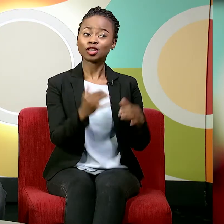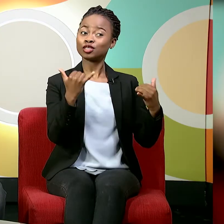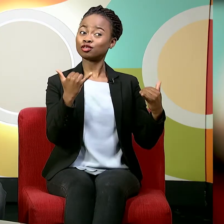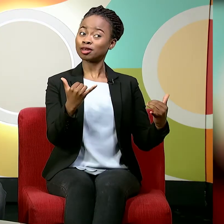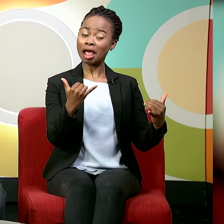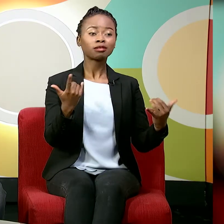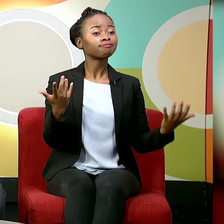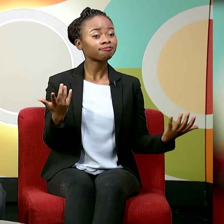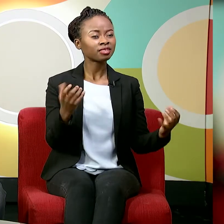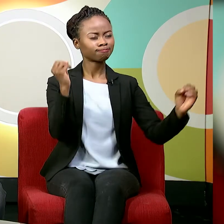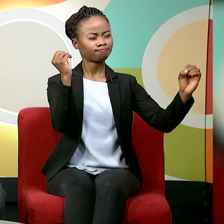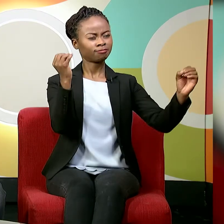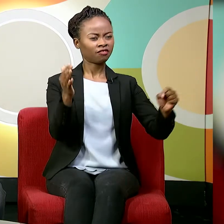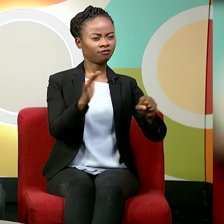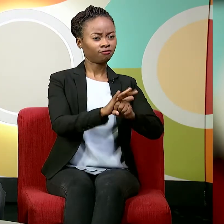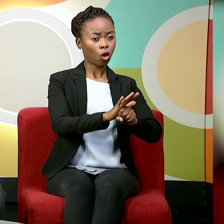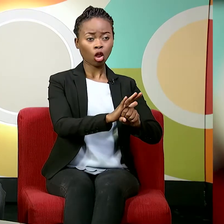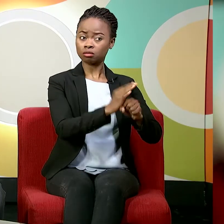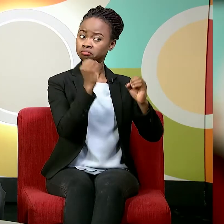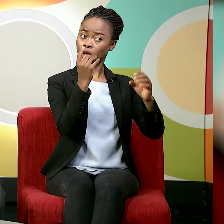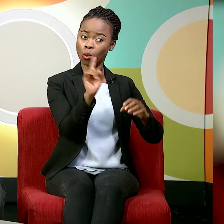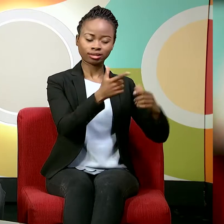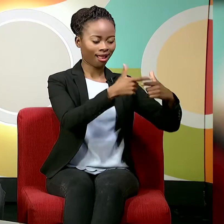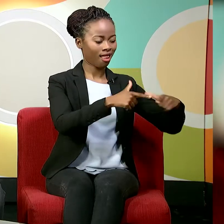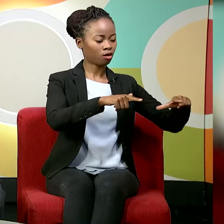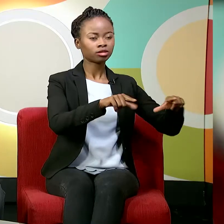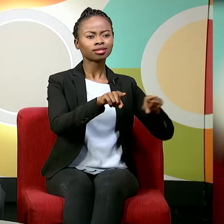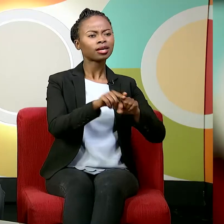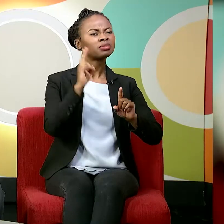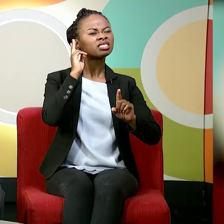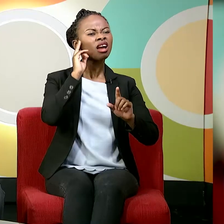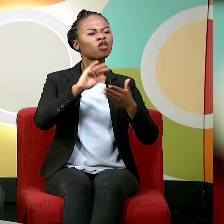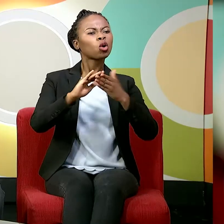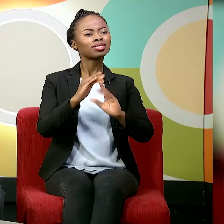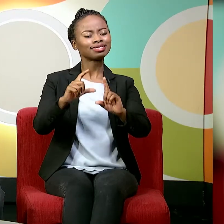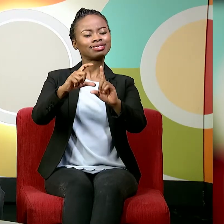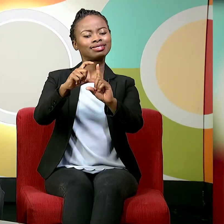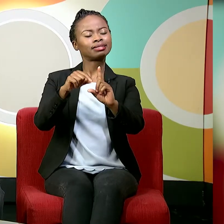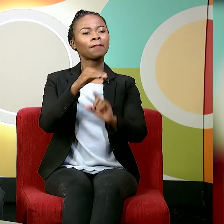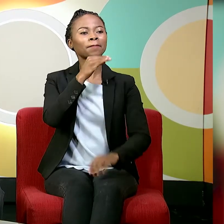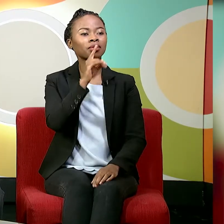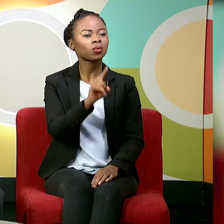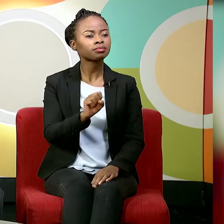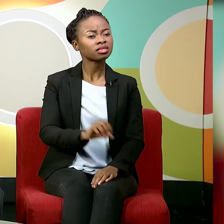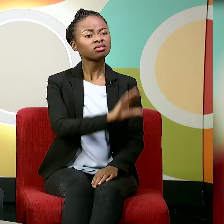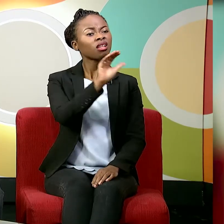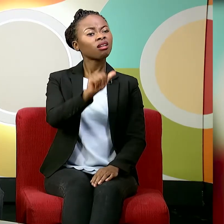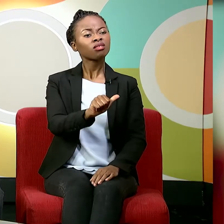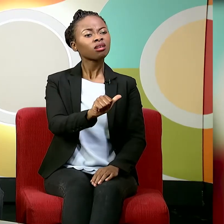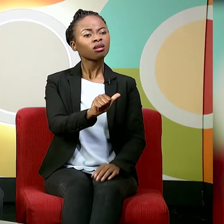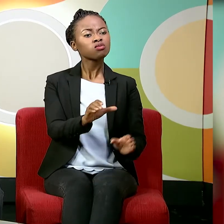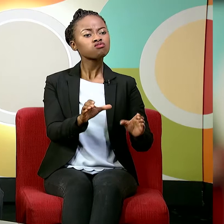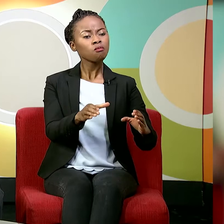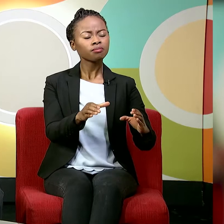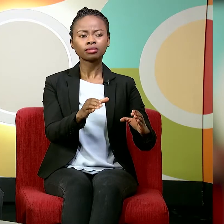Today we unpack everything relating to language and our capital D deaf community. According to the South African Disability Alliance, there